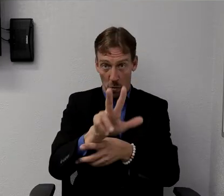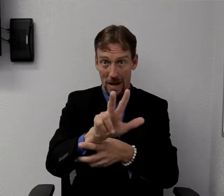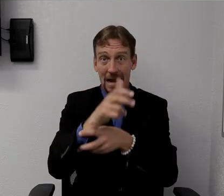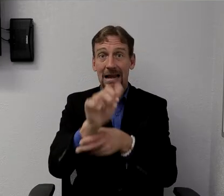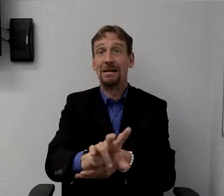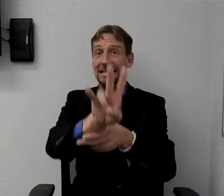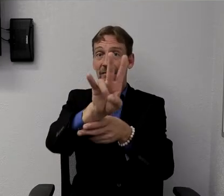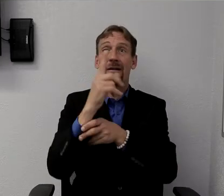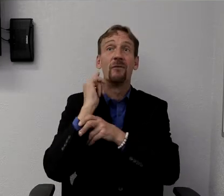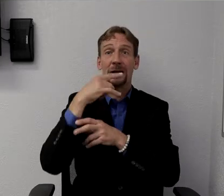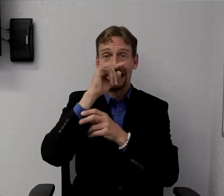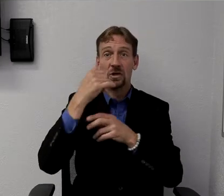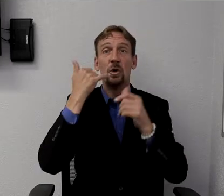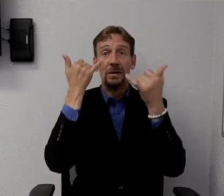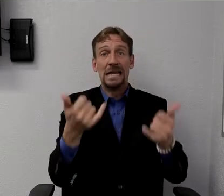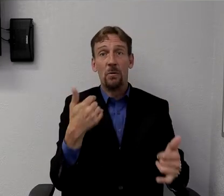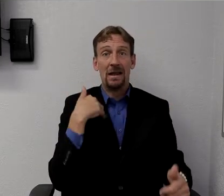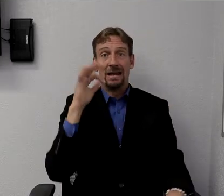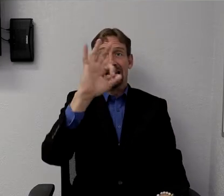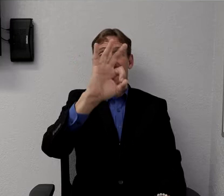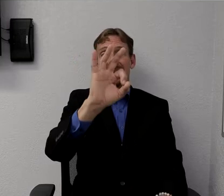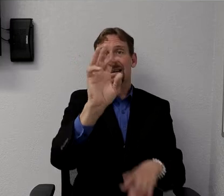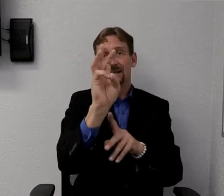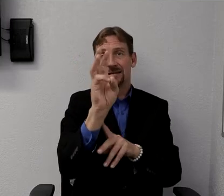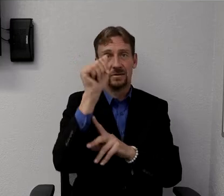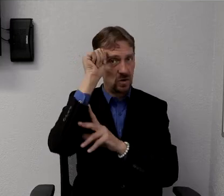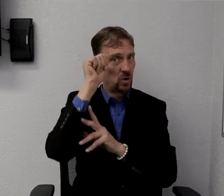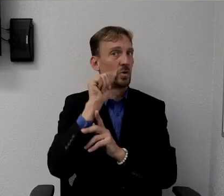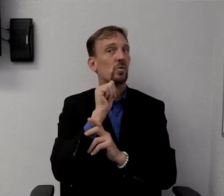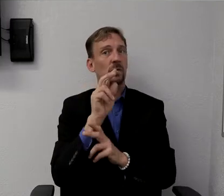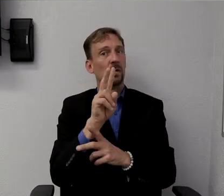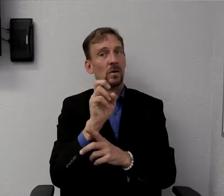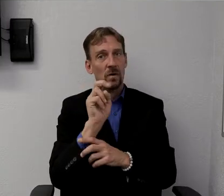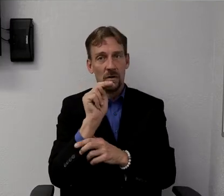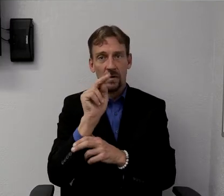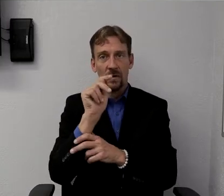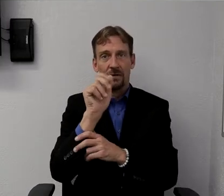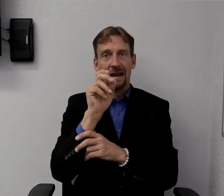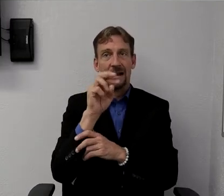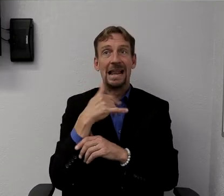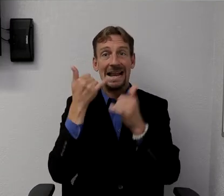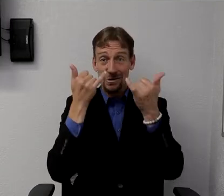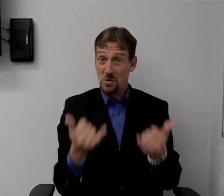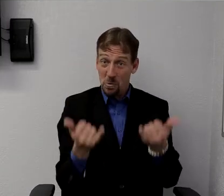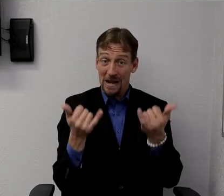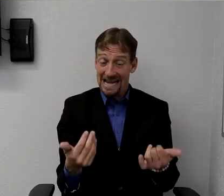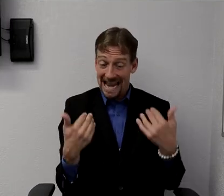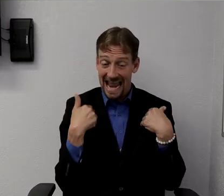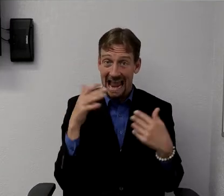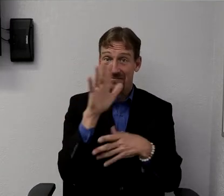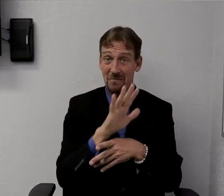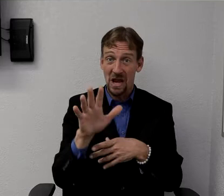96 adult ventilators. We currently have almost 30 that are in